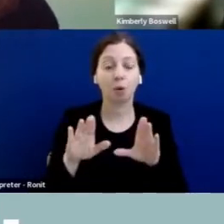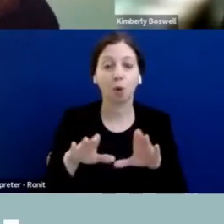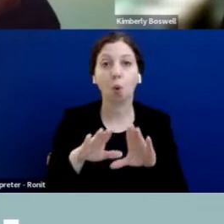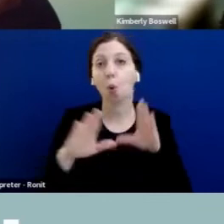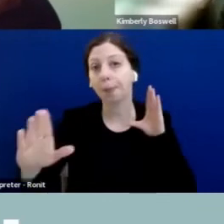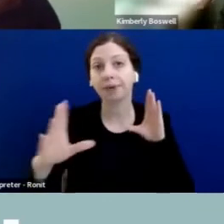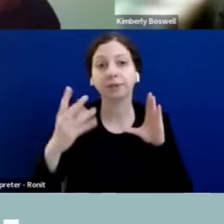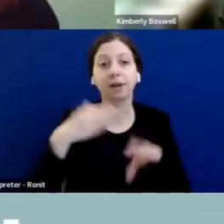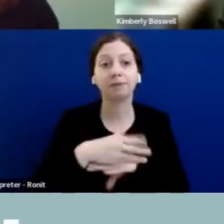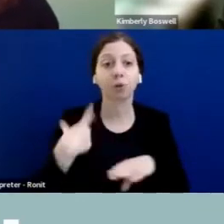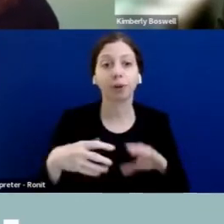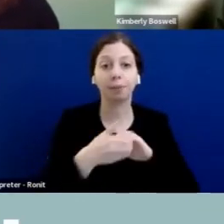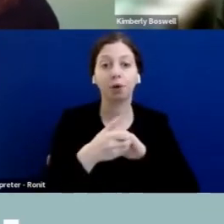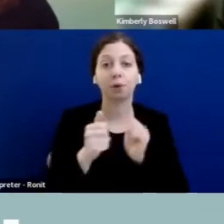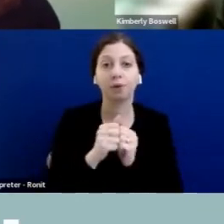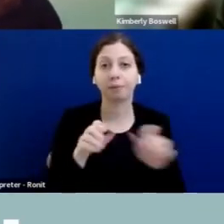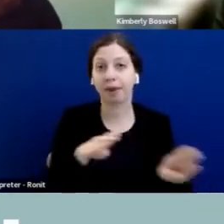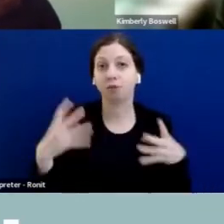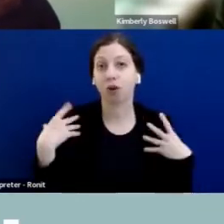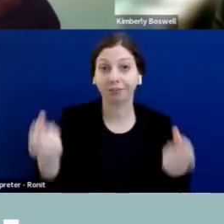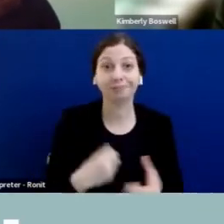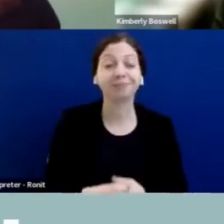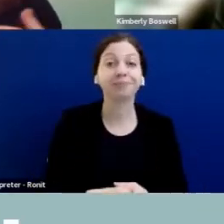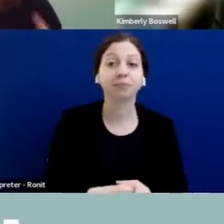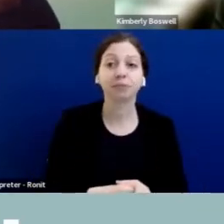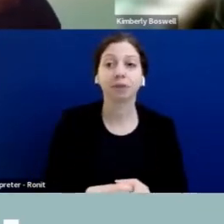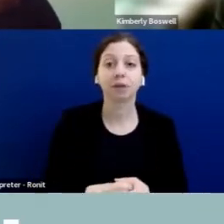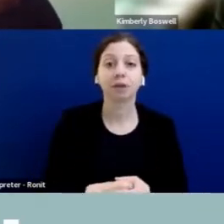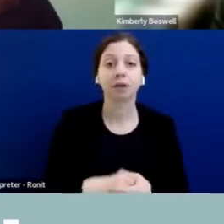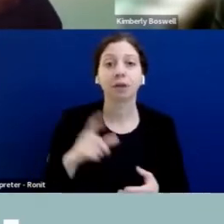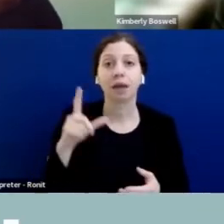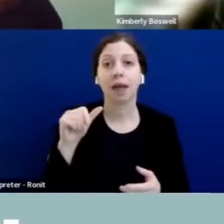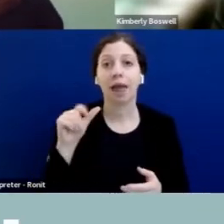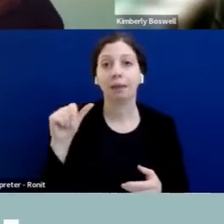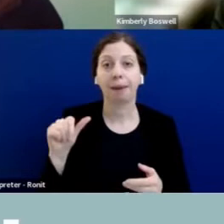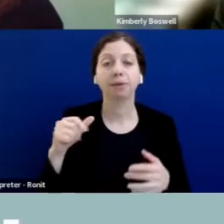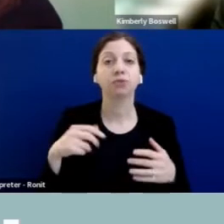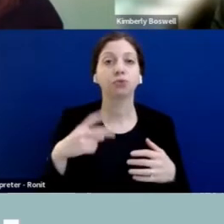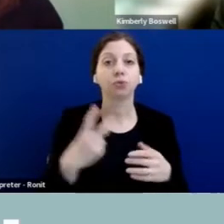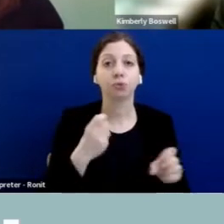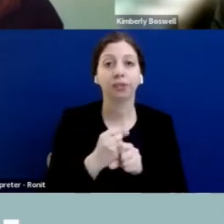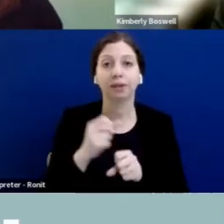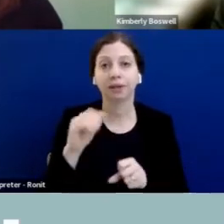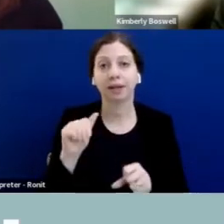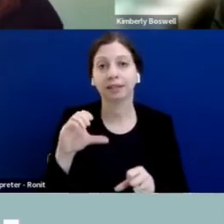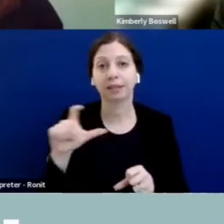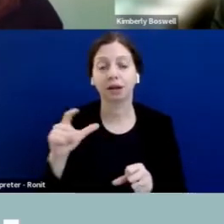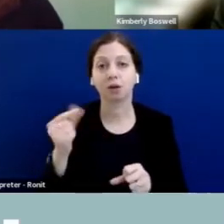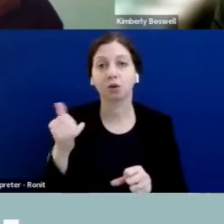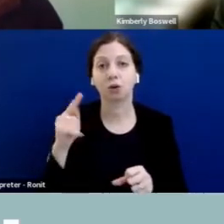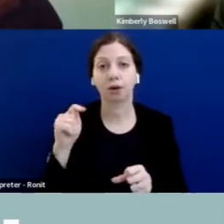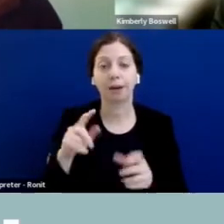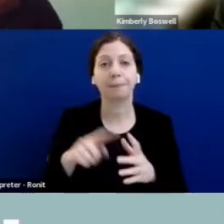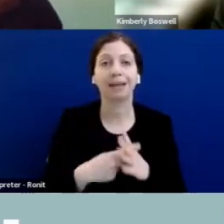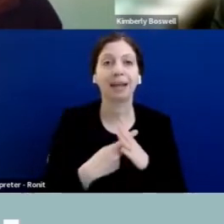with behavioral health. When the Alabama's 2-year ACL grant began in 2019, that